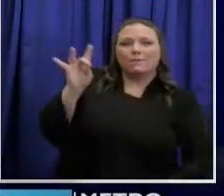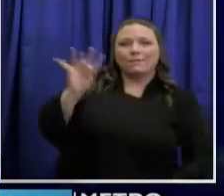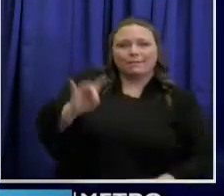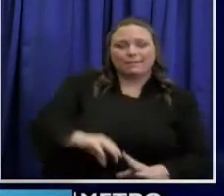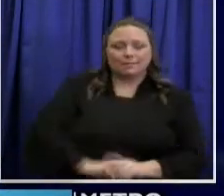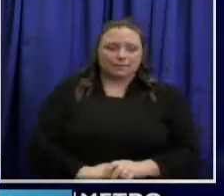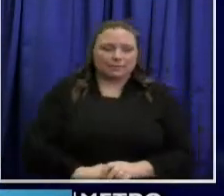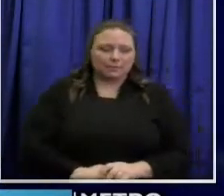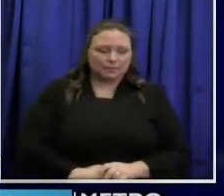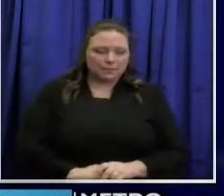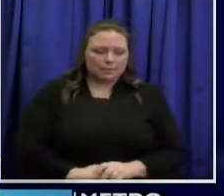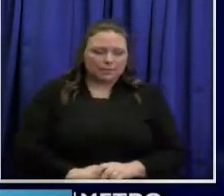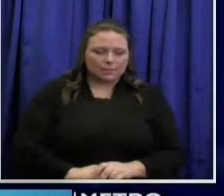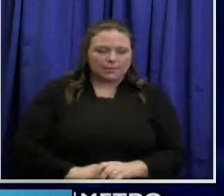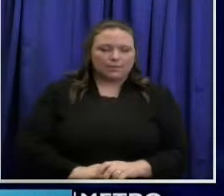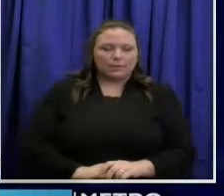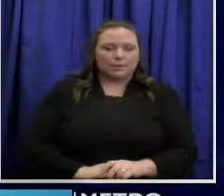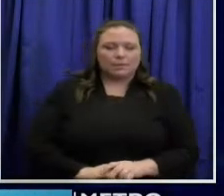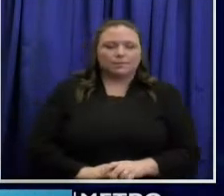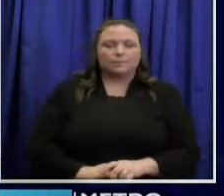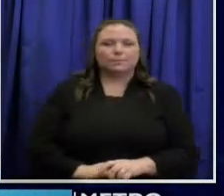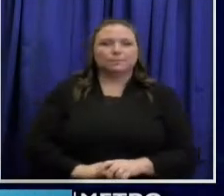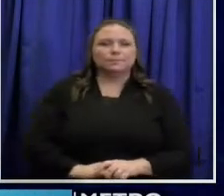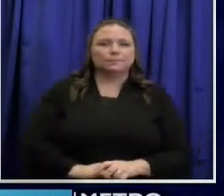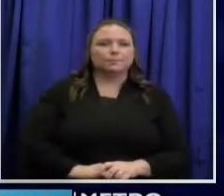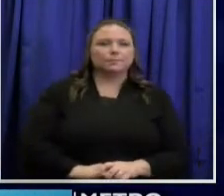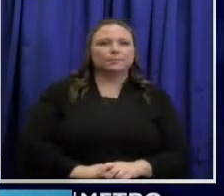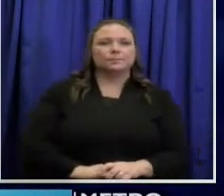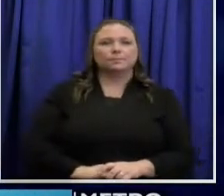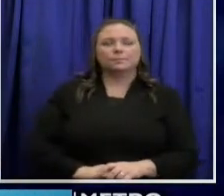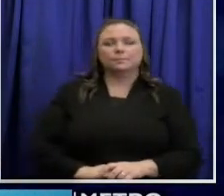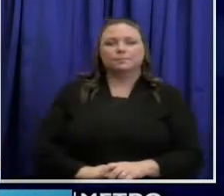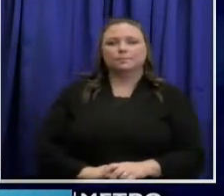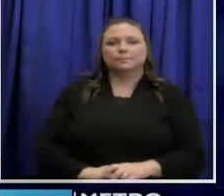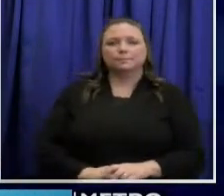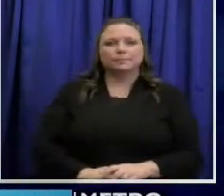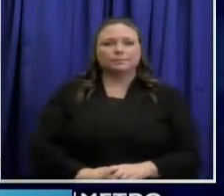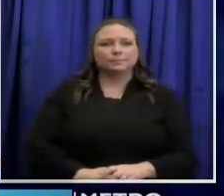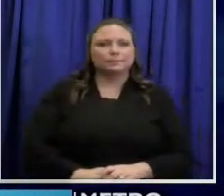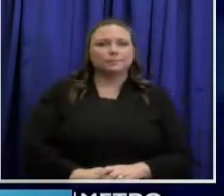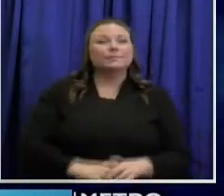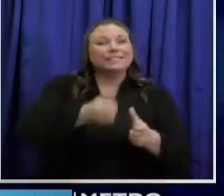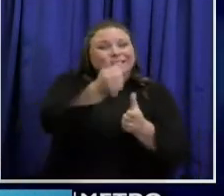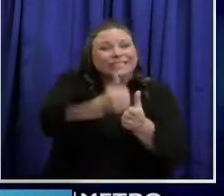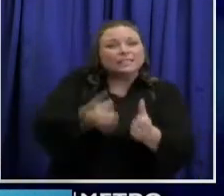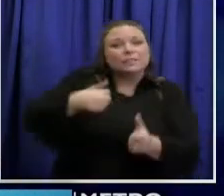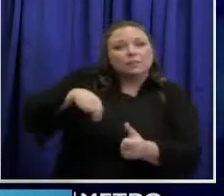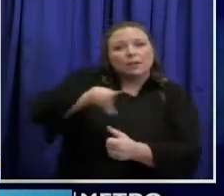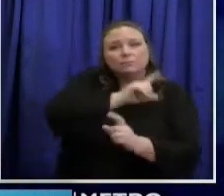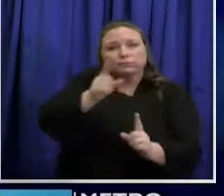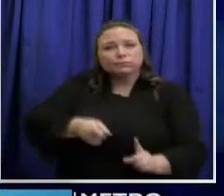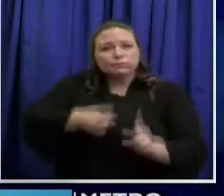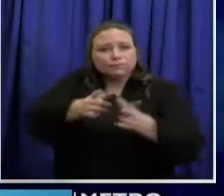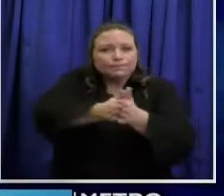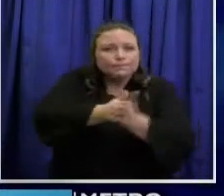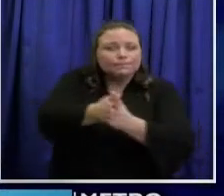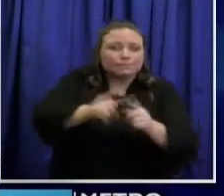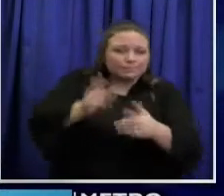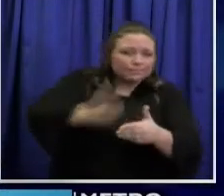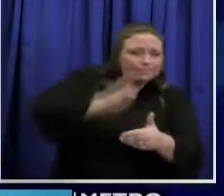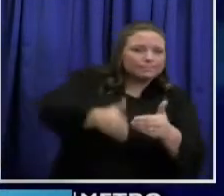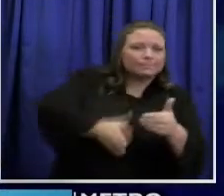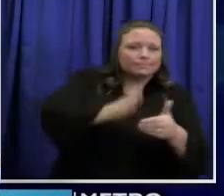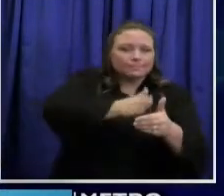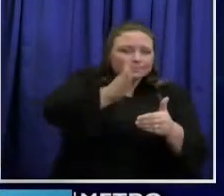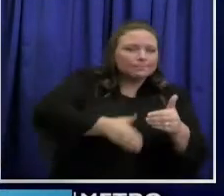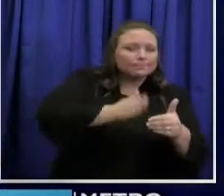I mean, we each have a mission to get this done, every citizen,